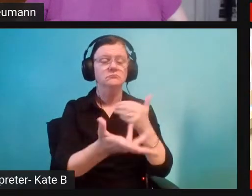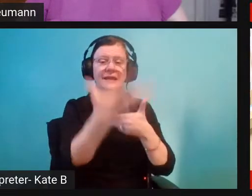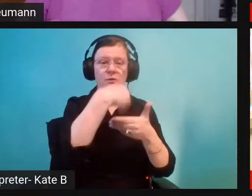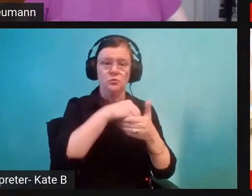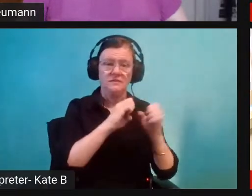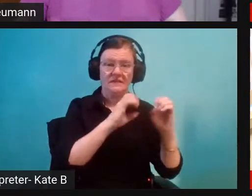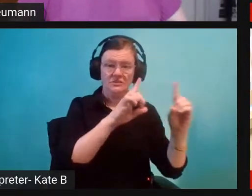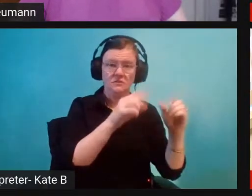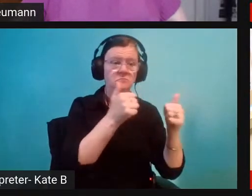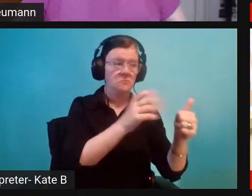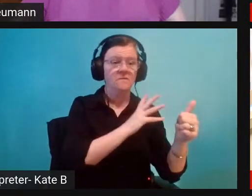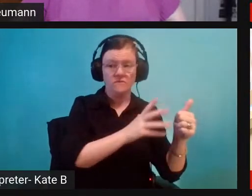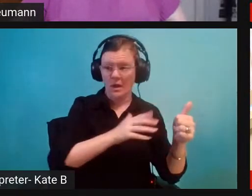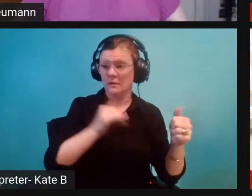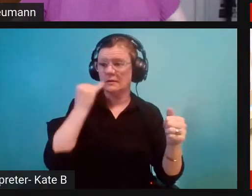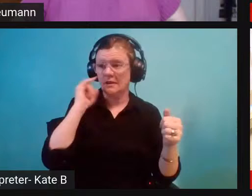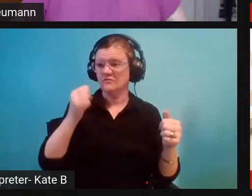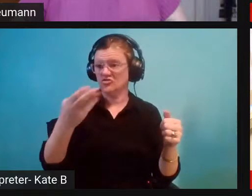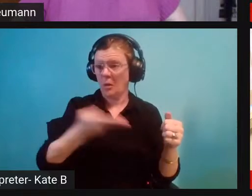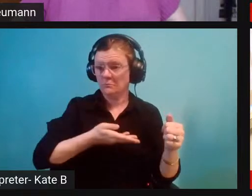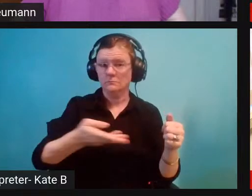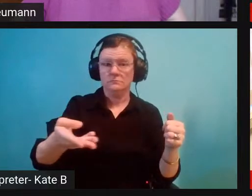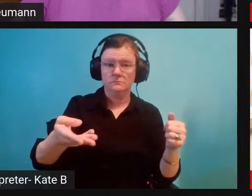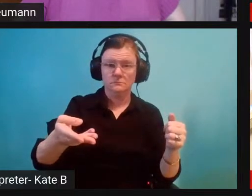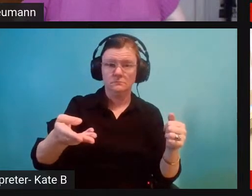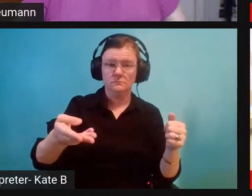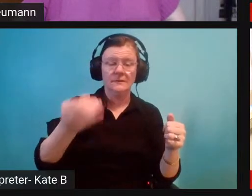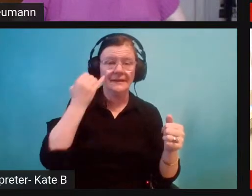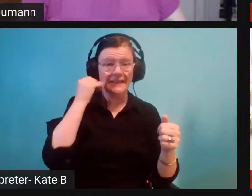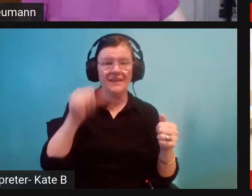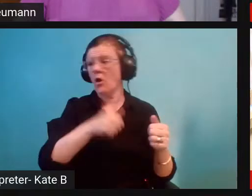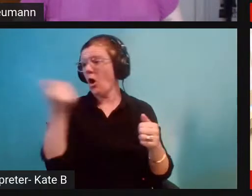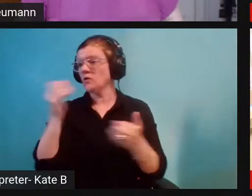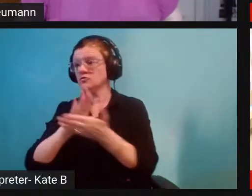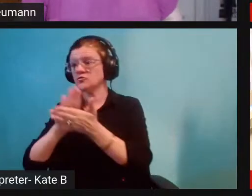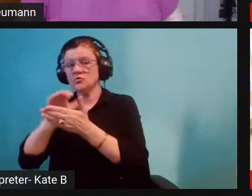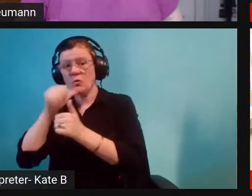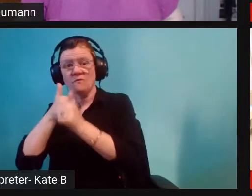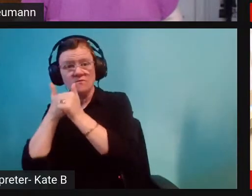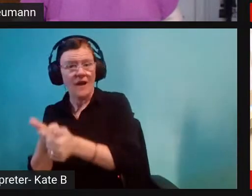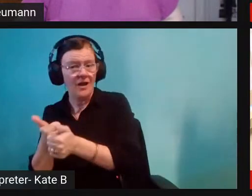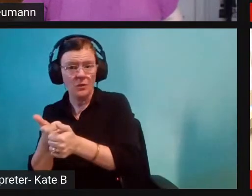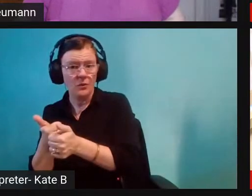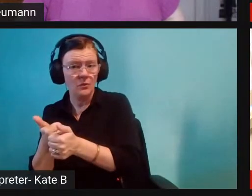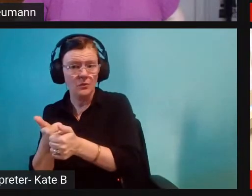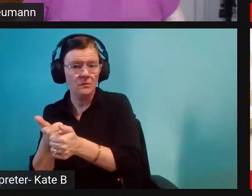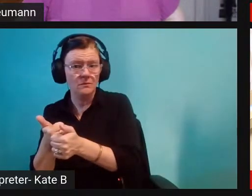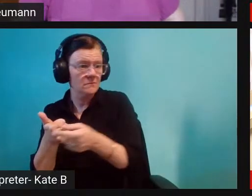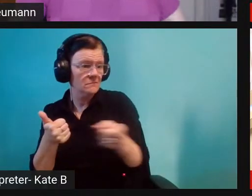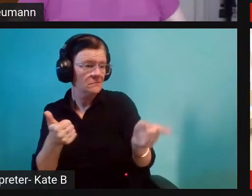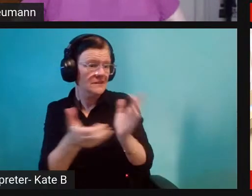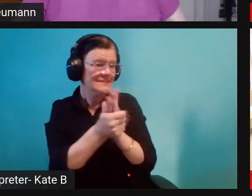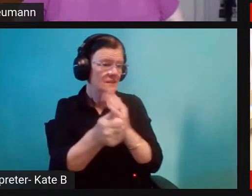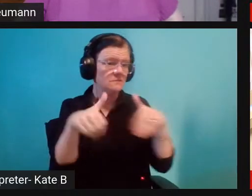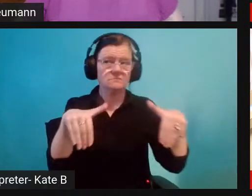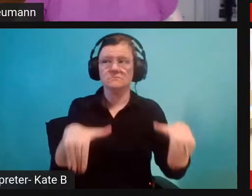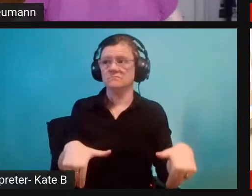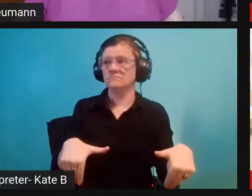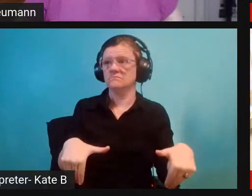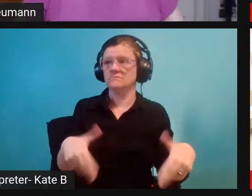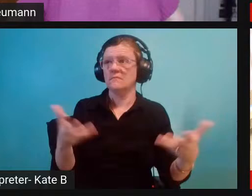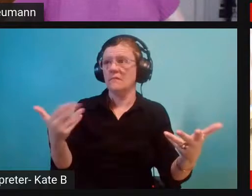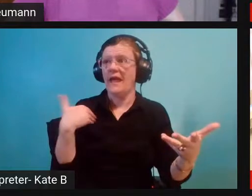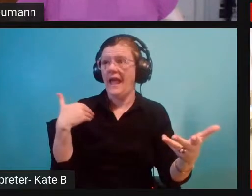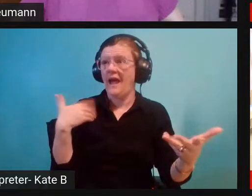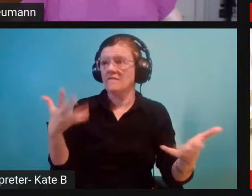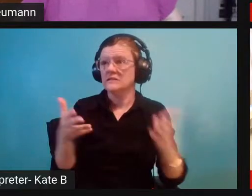the field, if there aren't schools that are following that model, they have nowhere to use their skills. And if they have